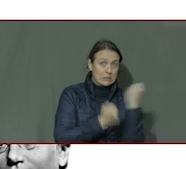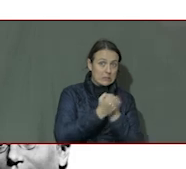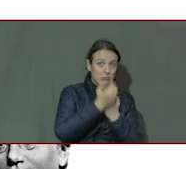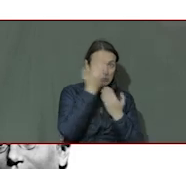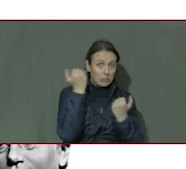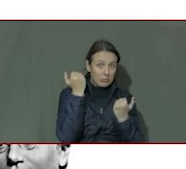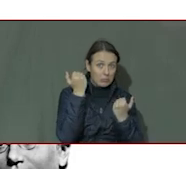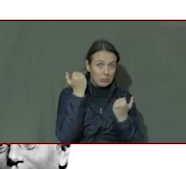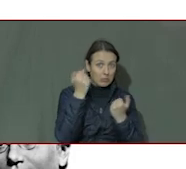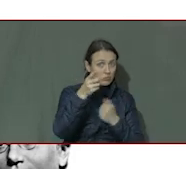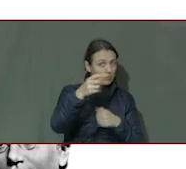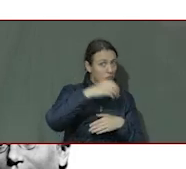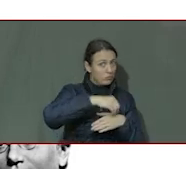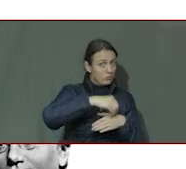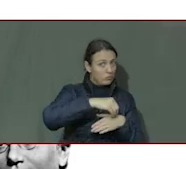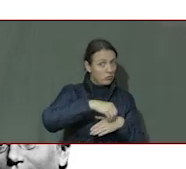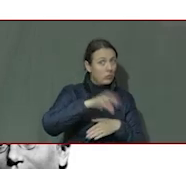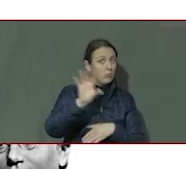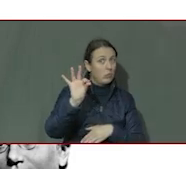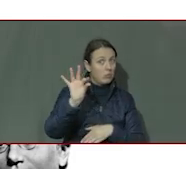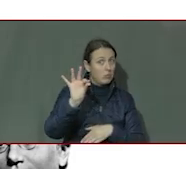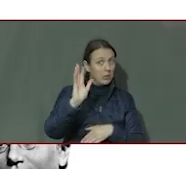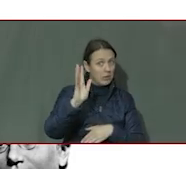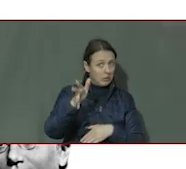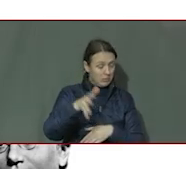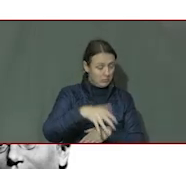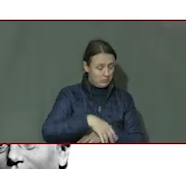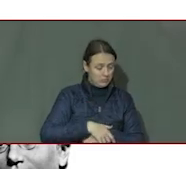you are going to have a problem on Monday.